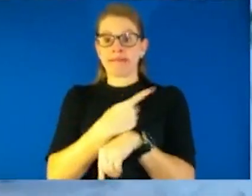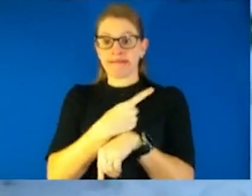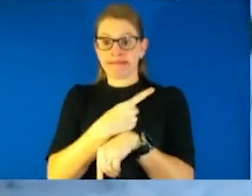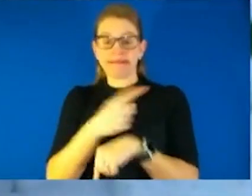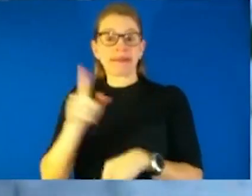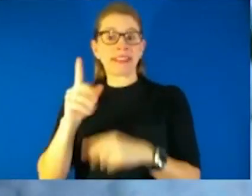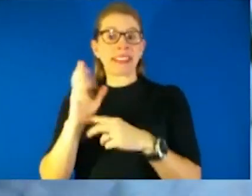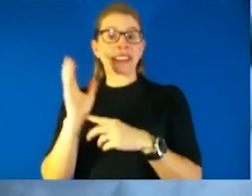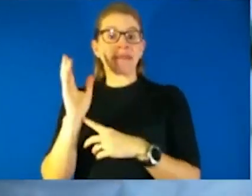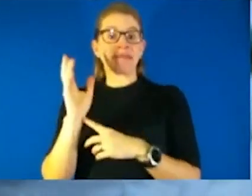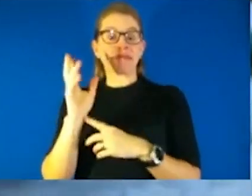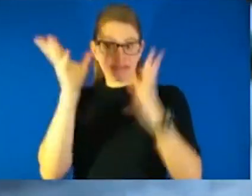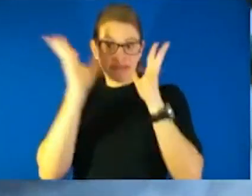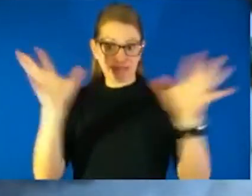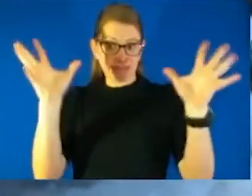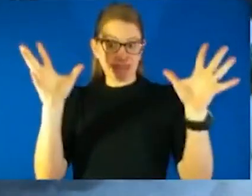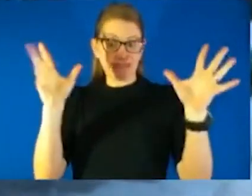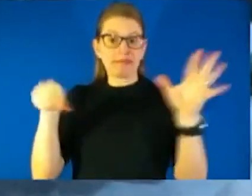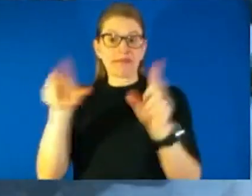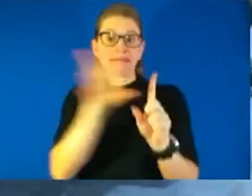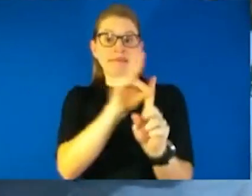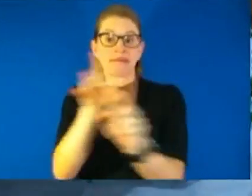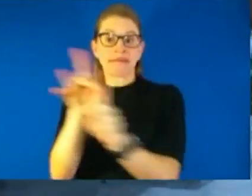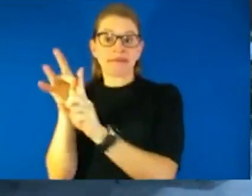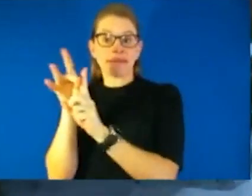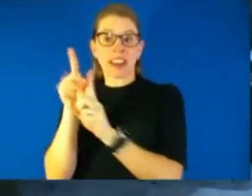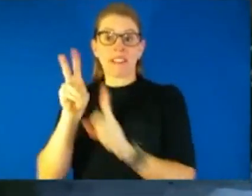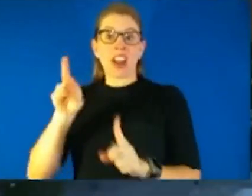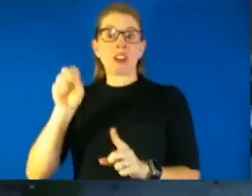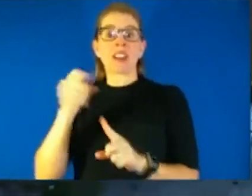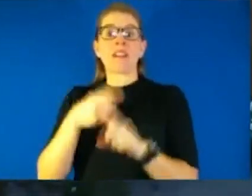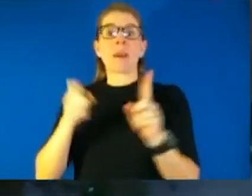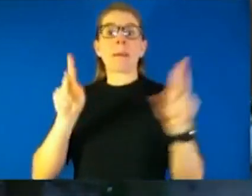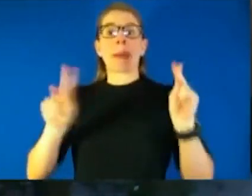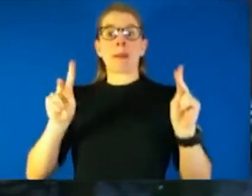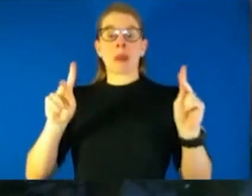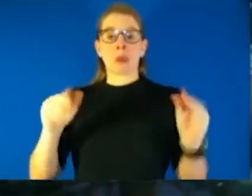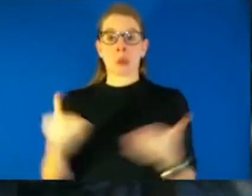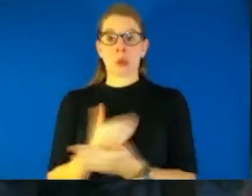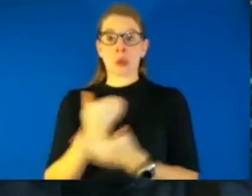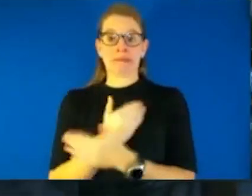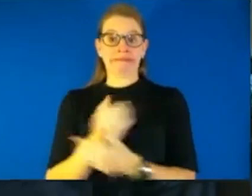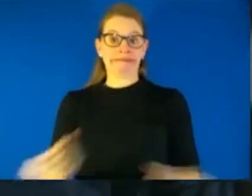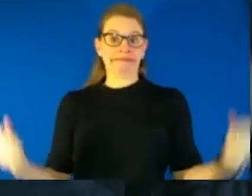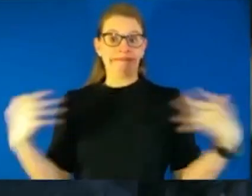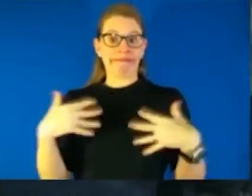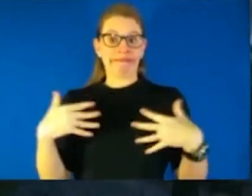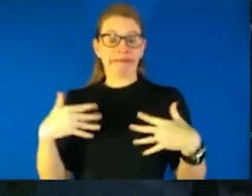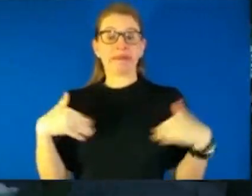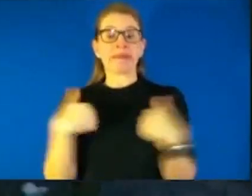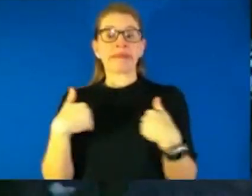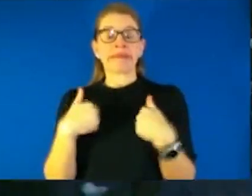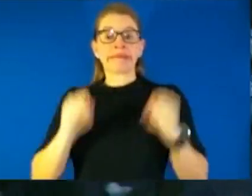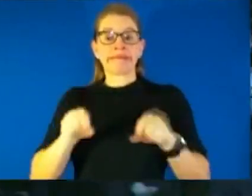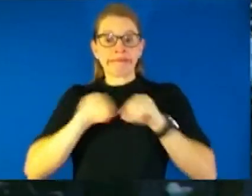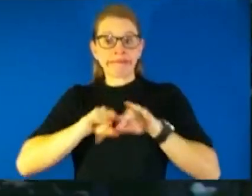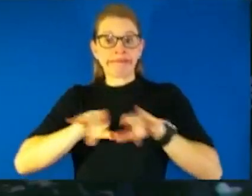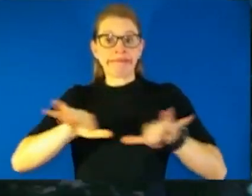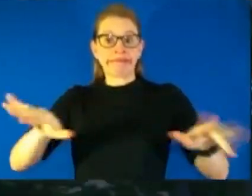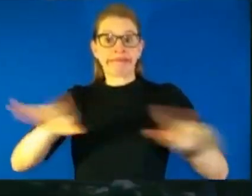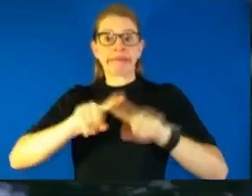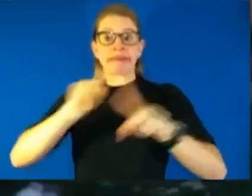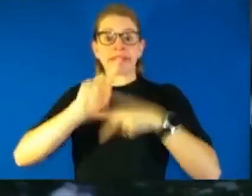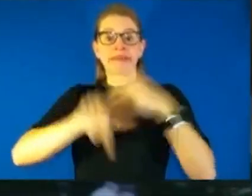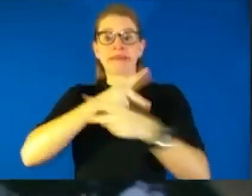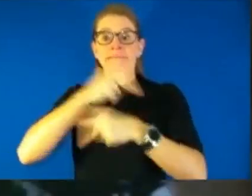of them got the virus from people. But now a new fear is that animals could unleash new viral variants. Some wonder if